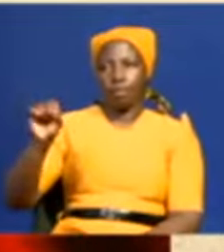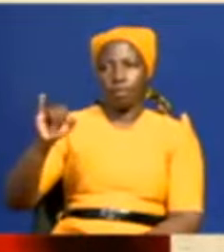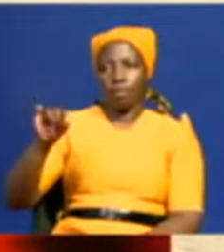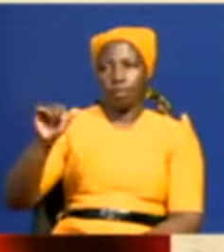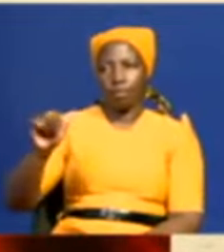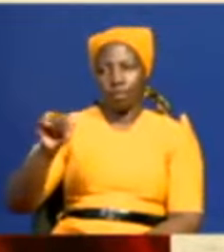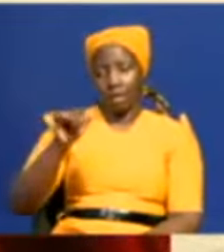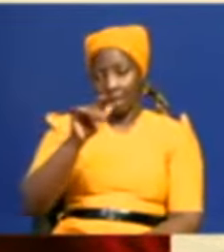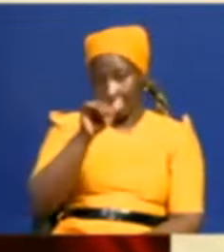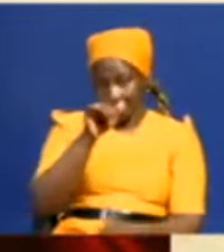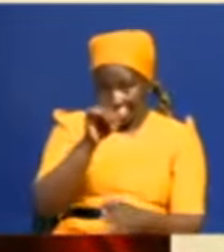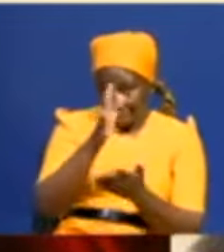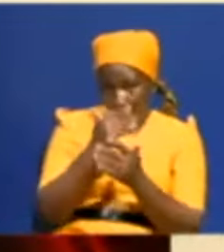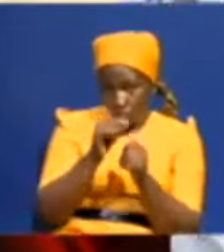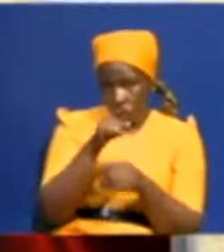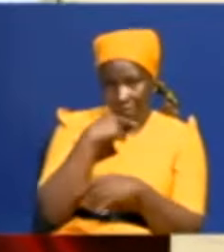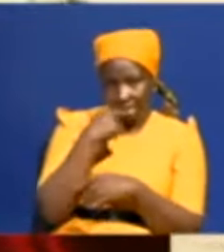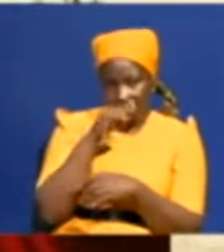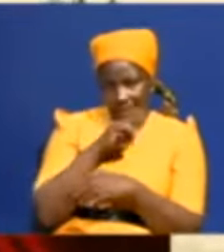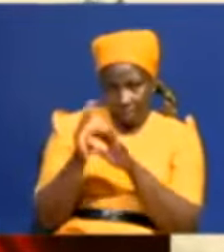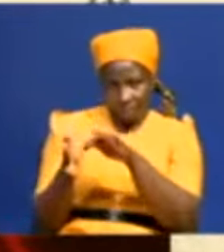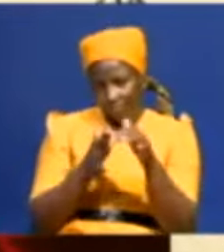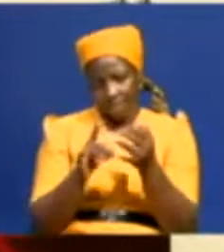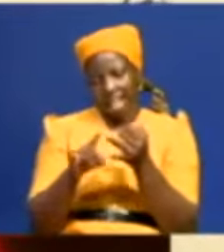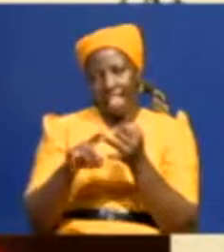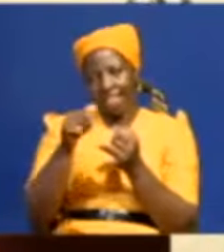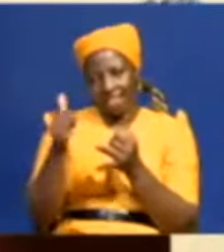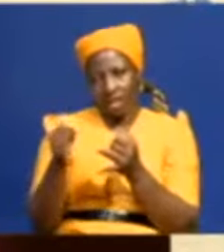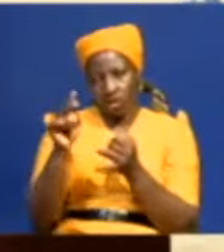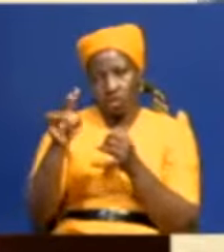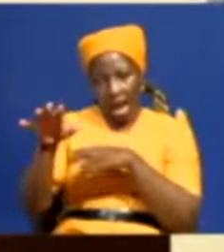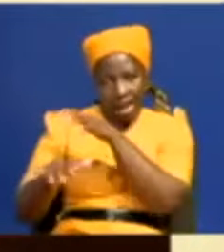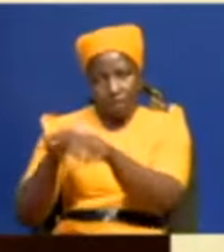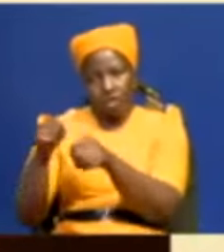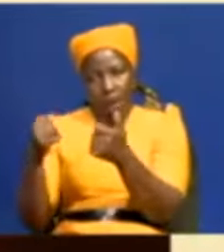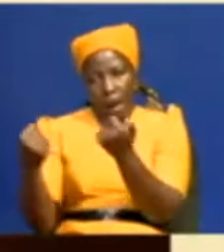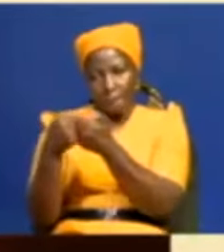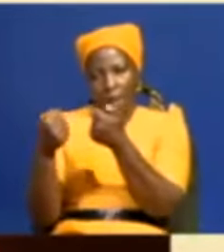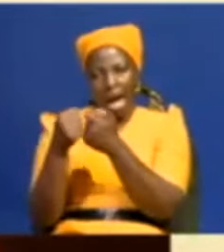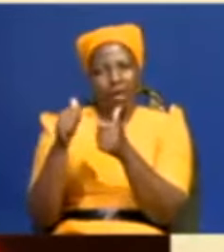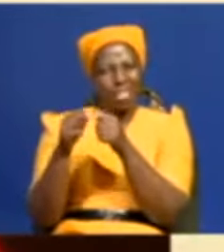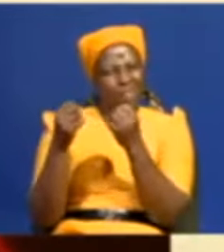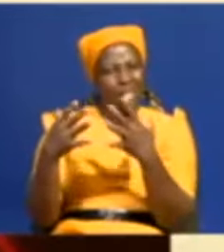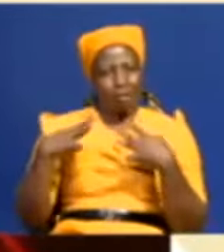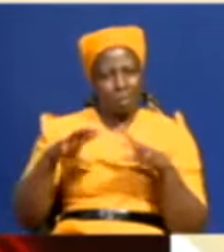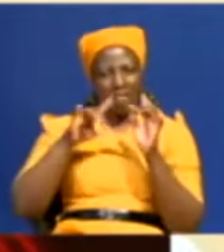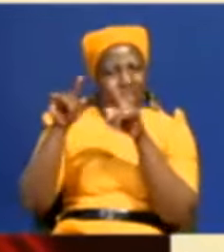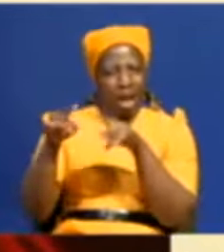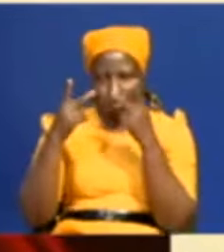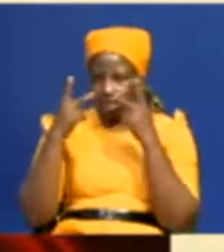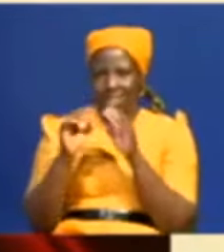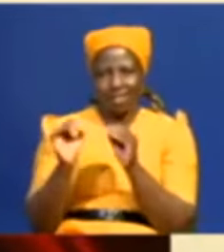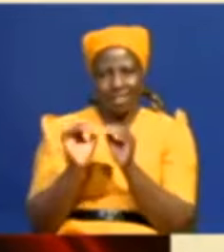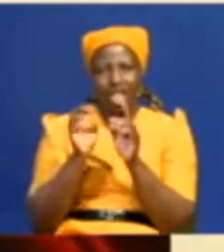we have Nyamagiware, the two animals which were battling it, which many people have not come to see. And water did